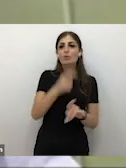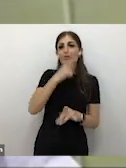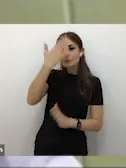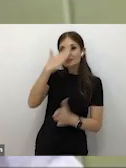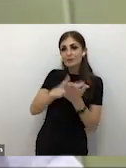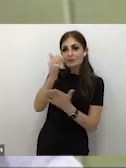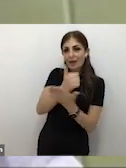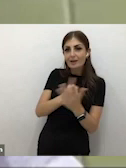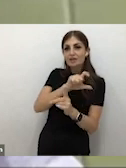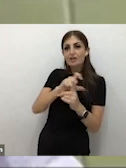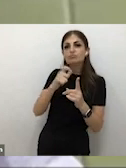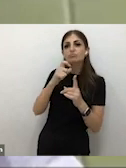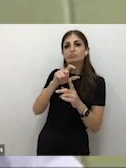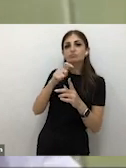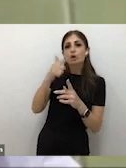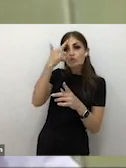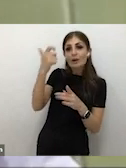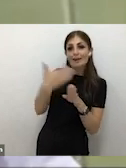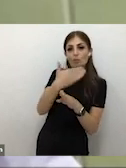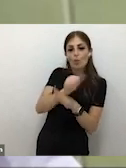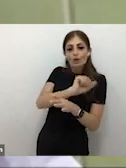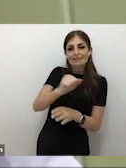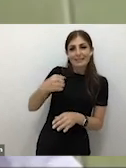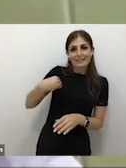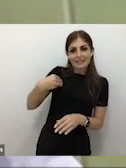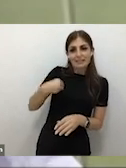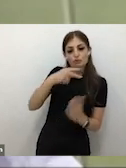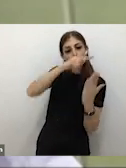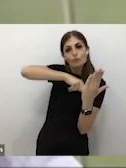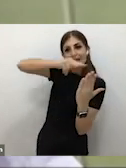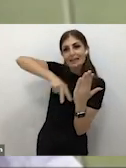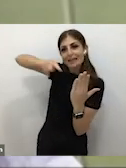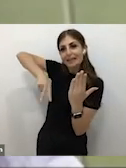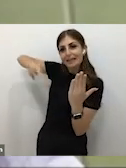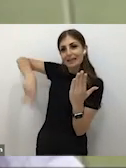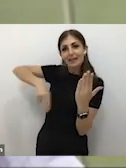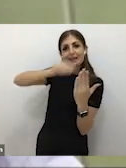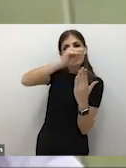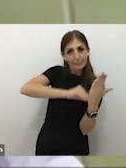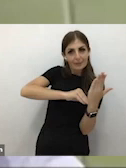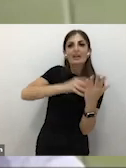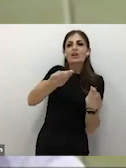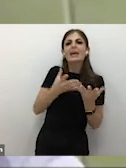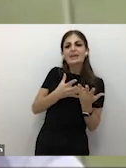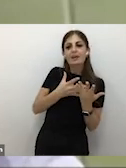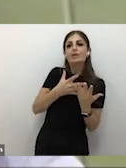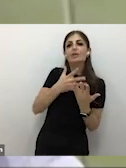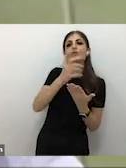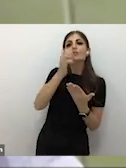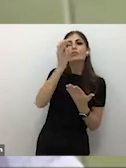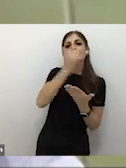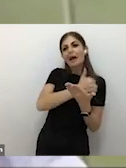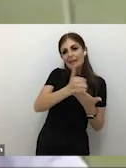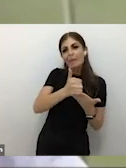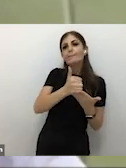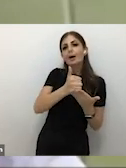artists and creative workers from the industry to read all of the applications and score them based on how well they meet the selection